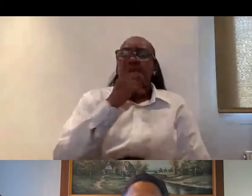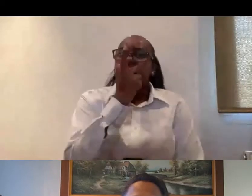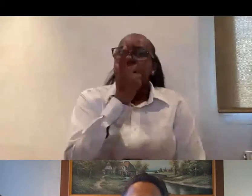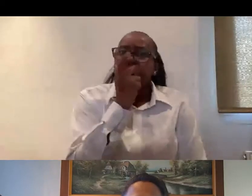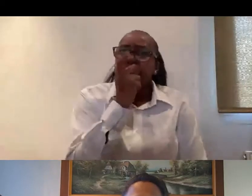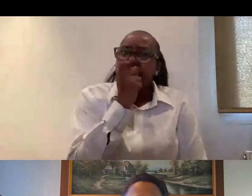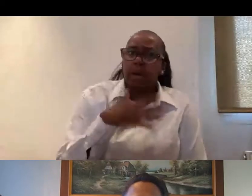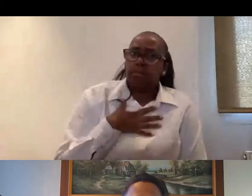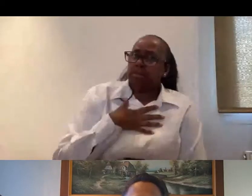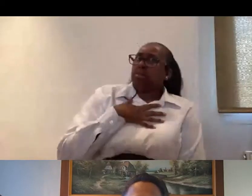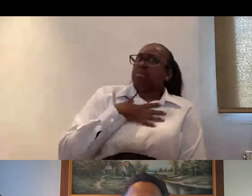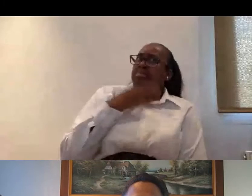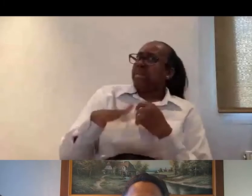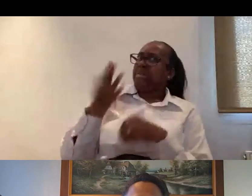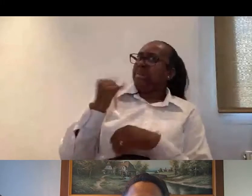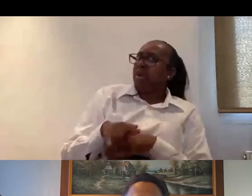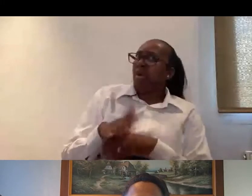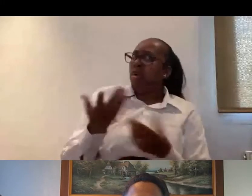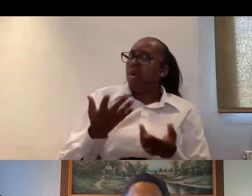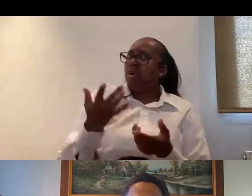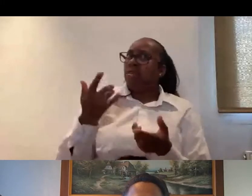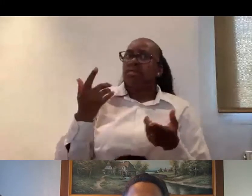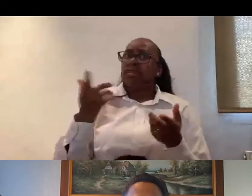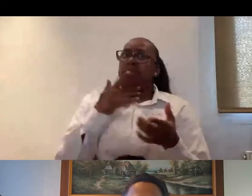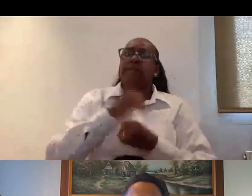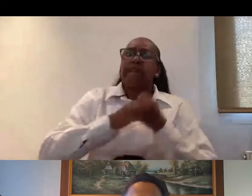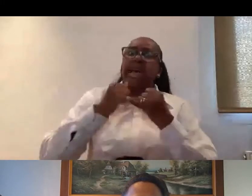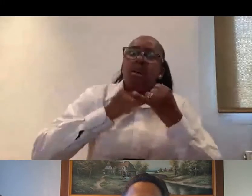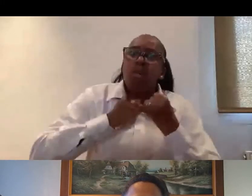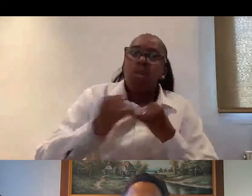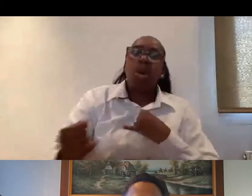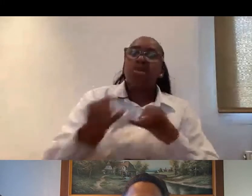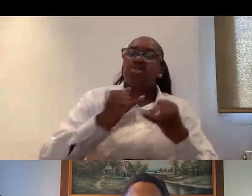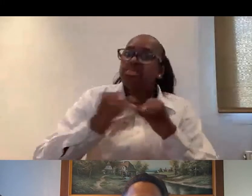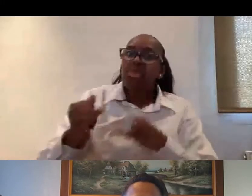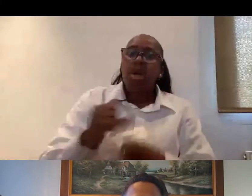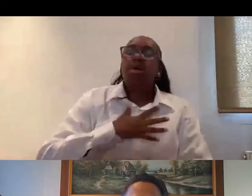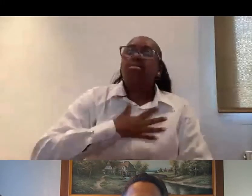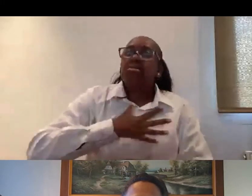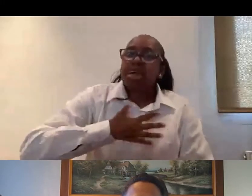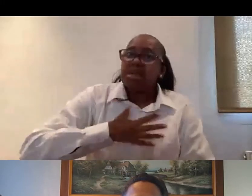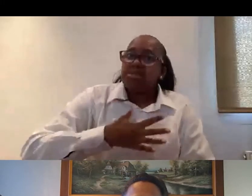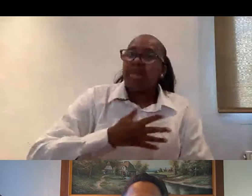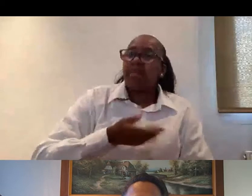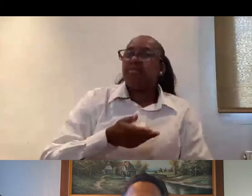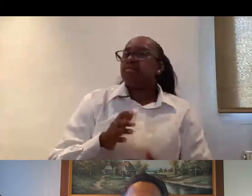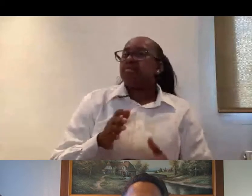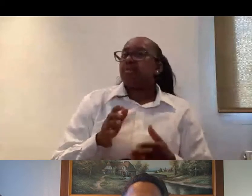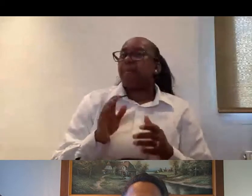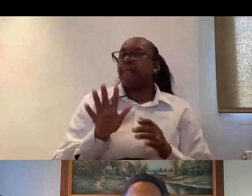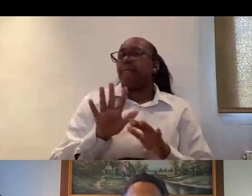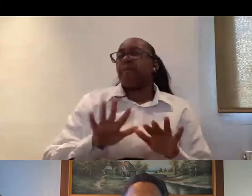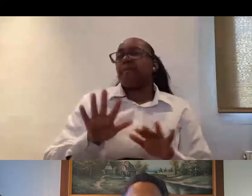in me, and I've just got worse progressively after that for quite a while. Probably at